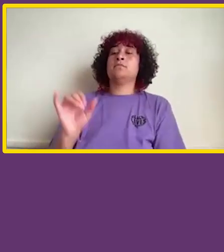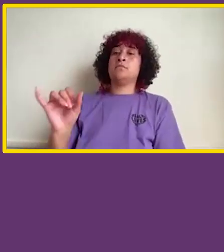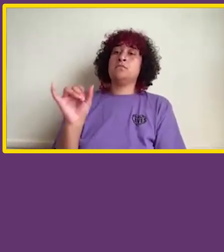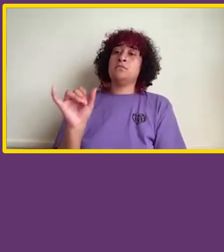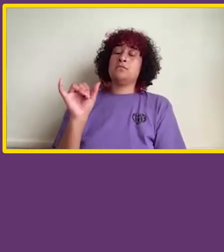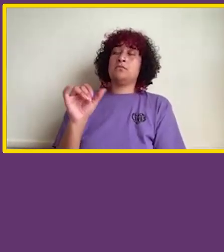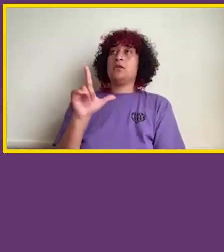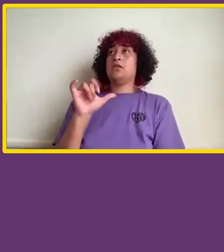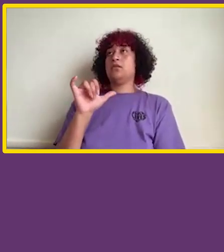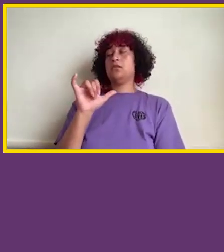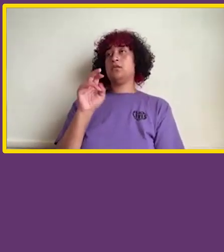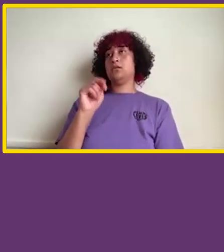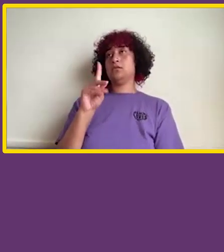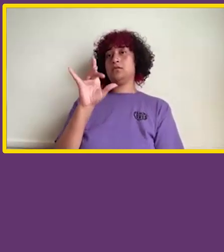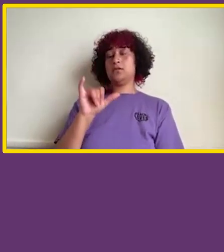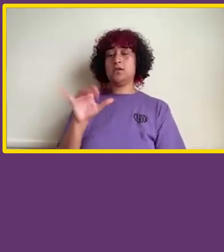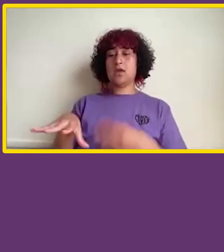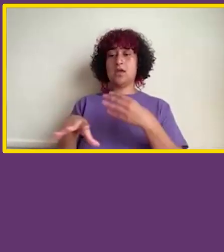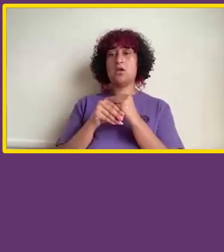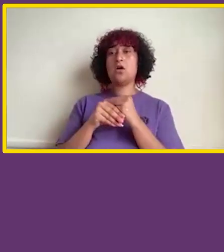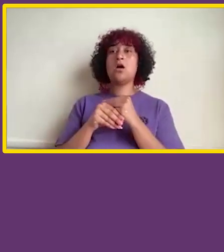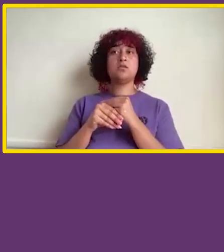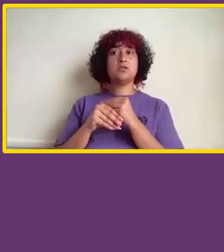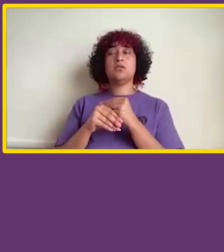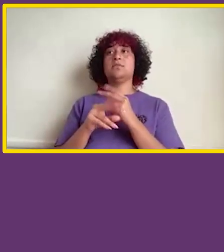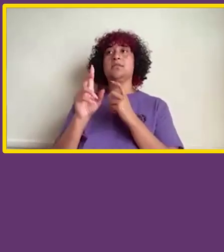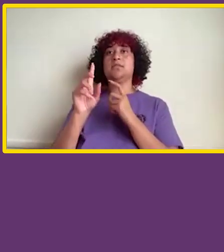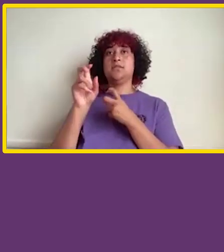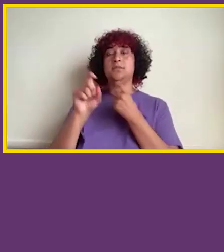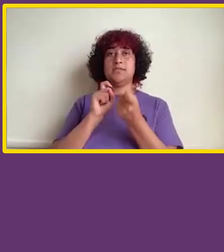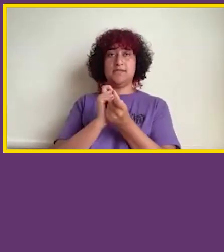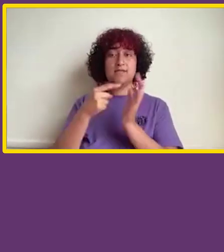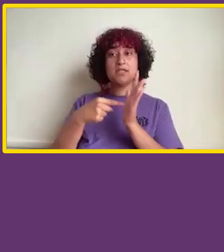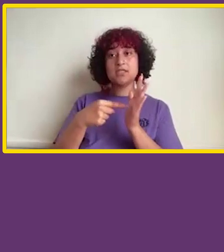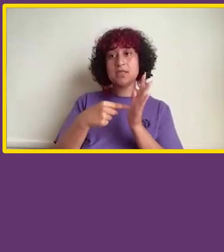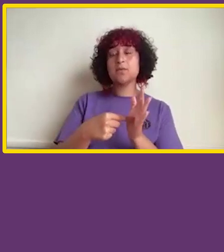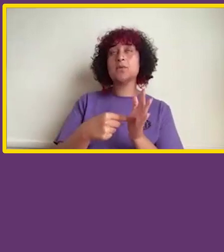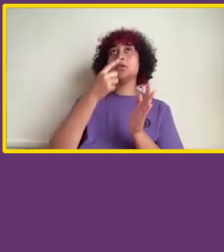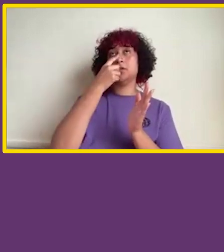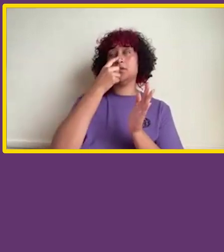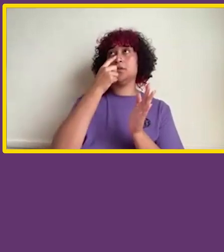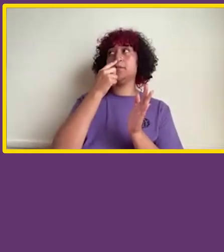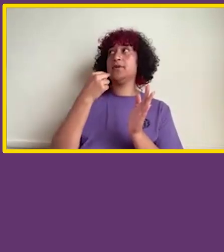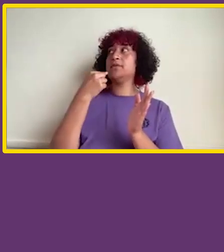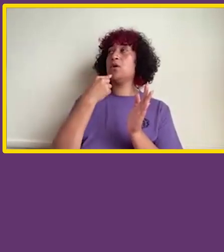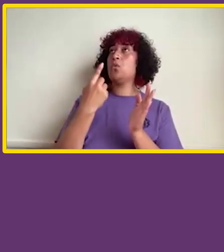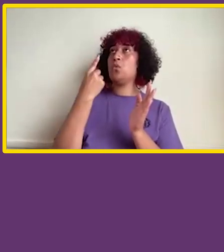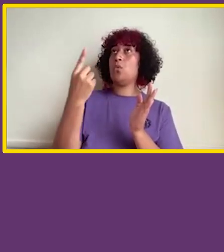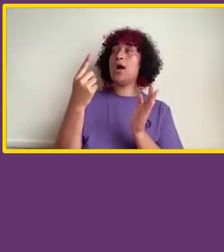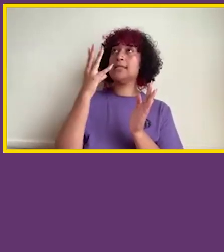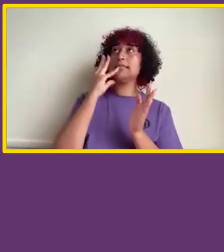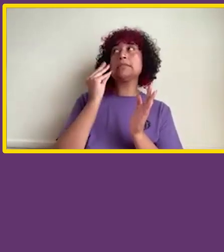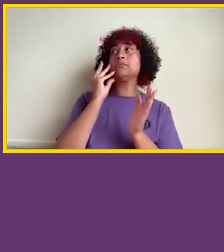This is Lindsay, adding on to just some very specific examples. I would say one experience